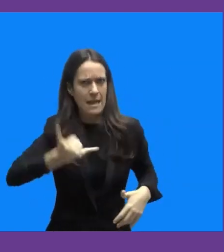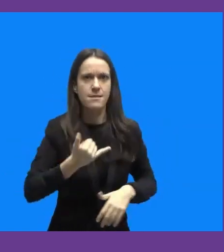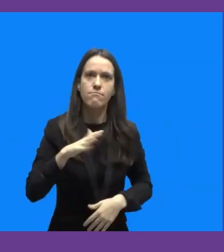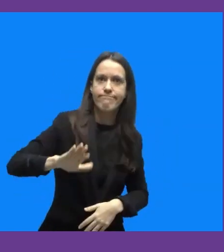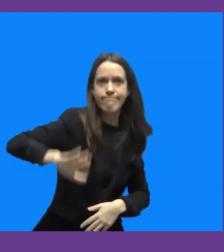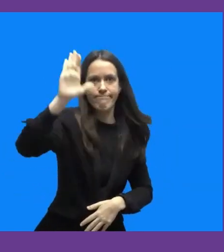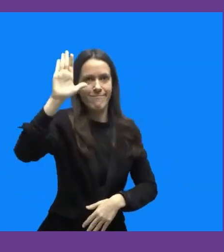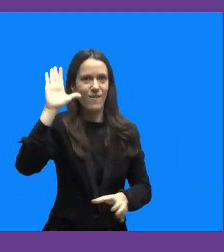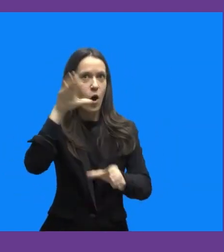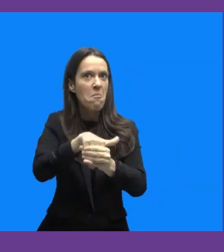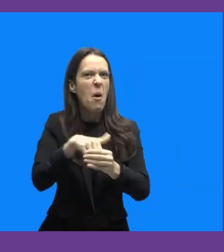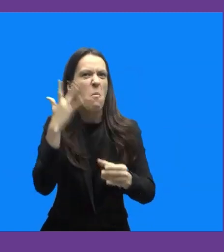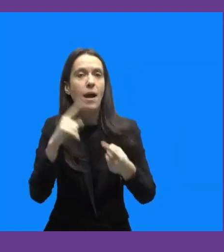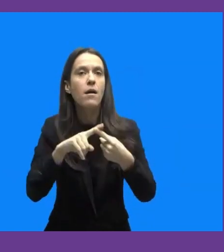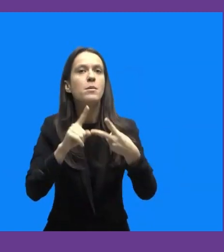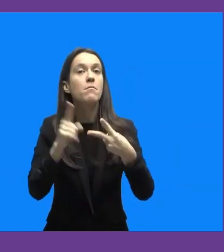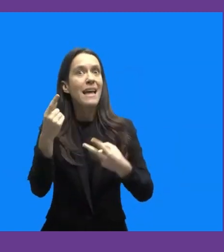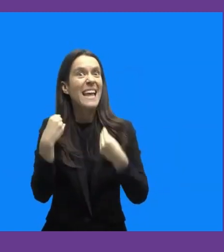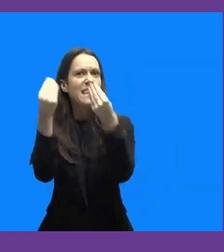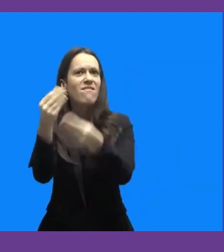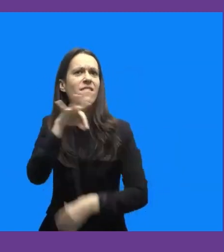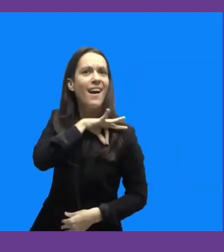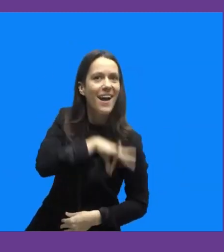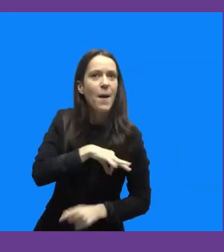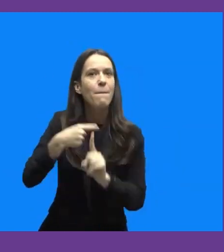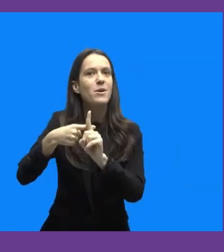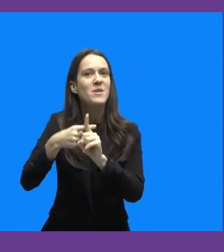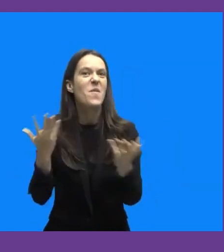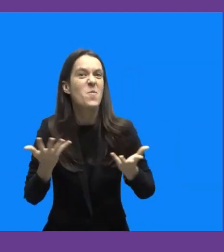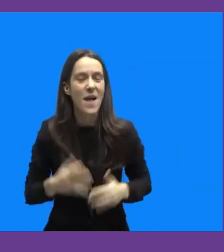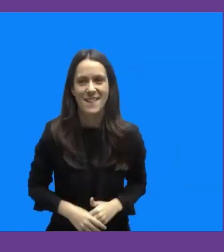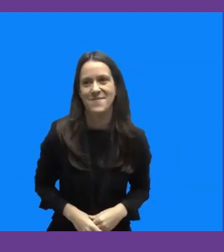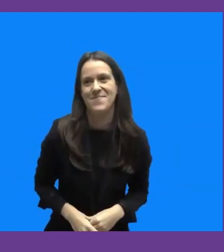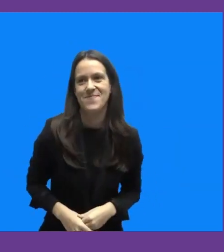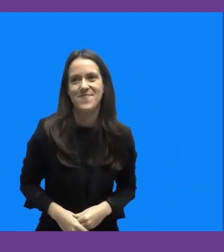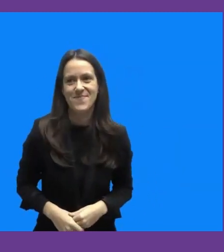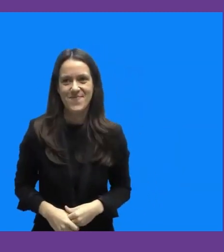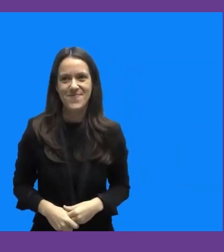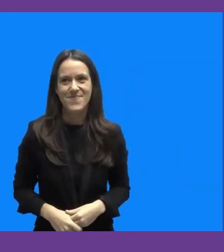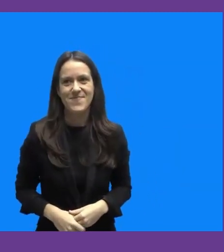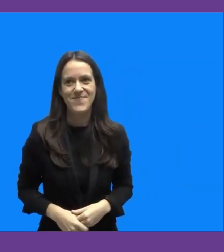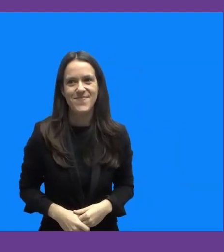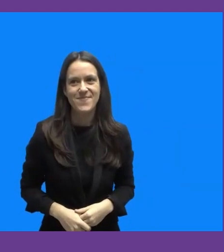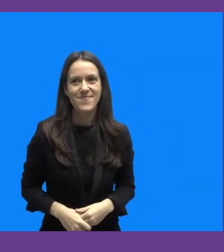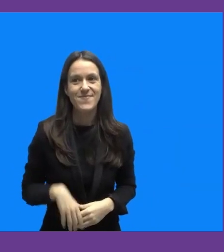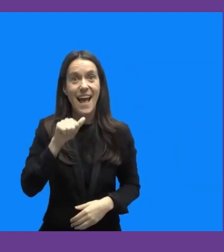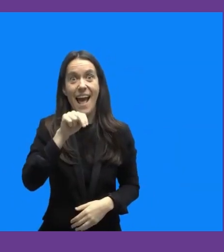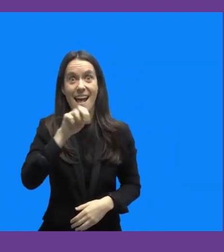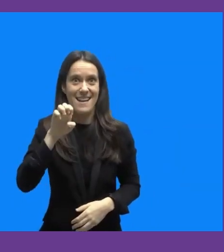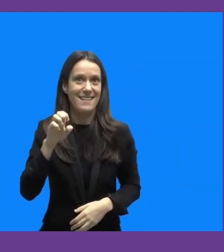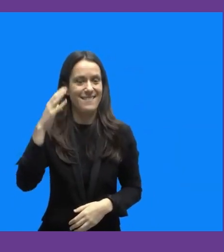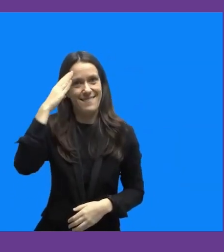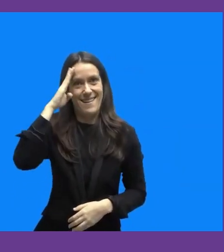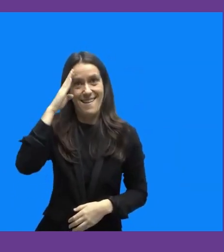beneficial for your university? Okay, so again, thanks very much for having me here today. I was thinking back on the